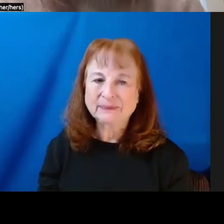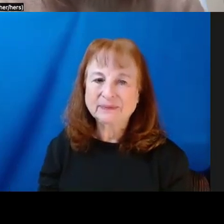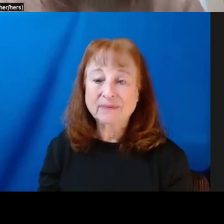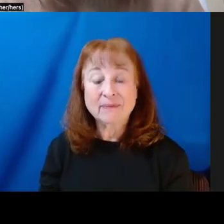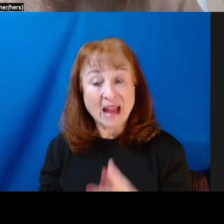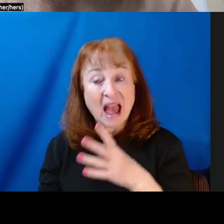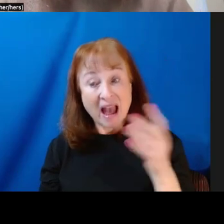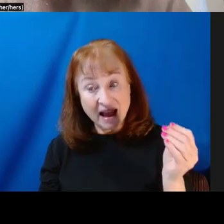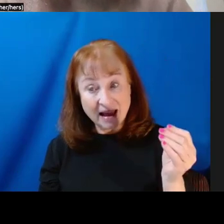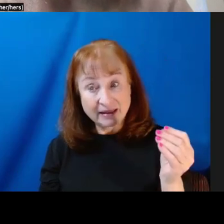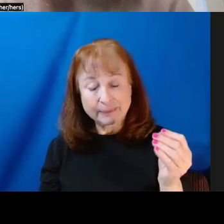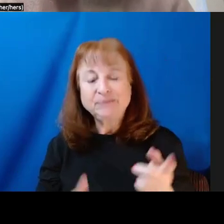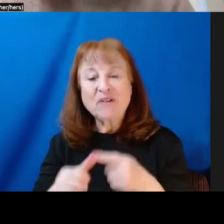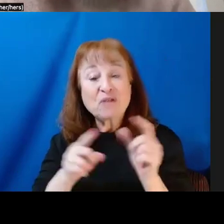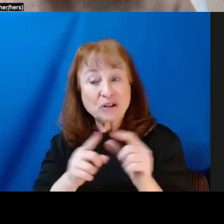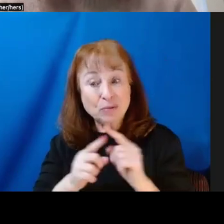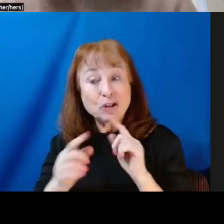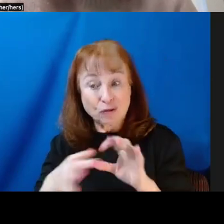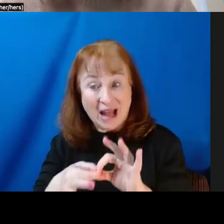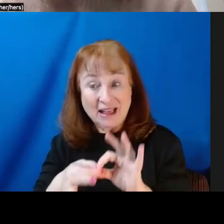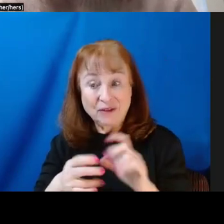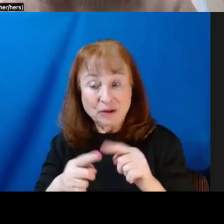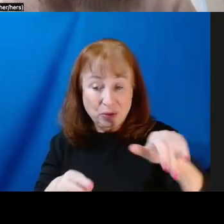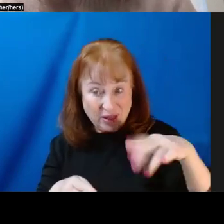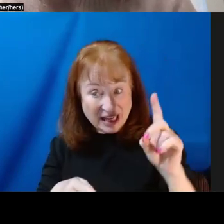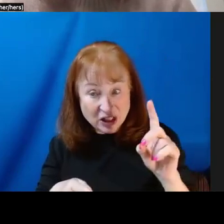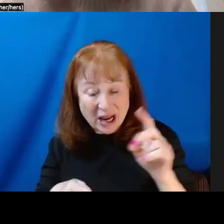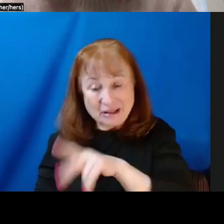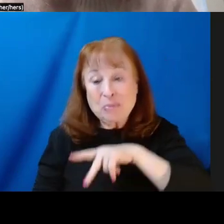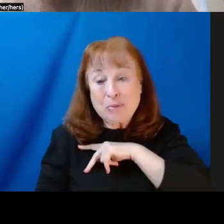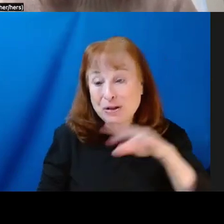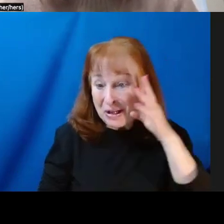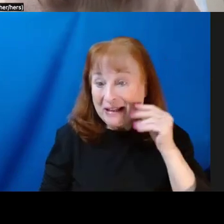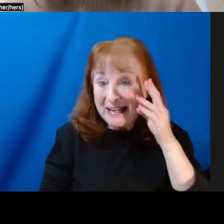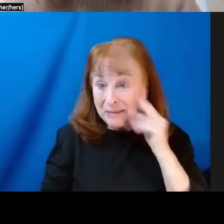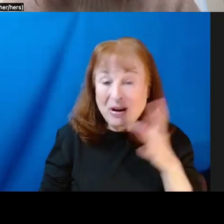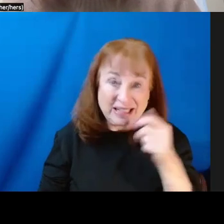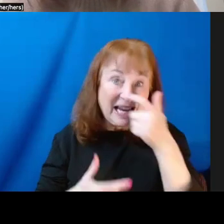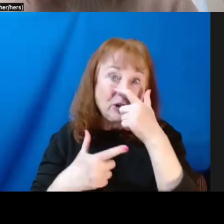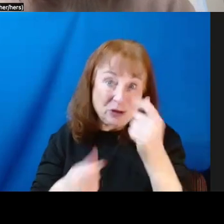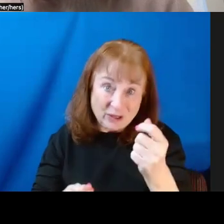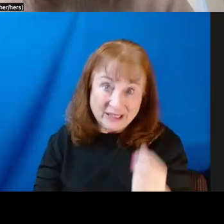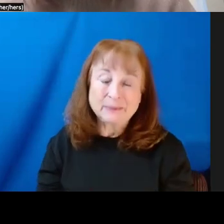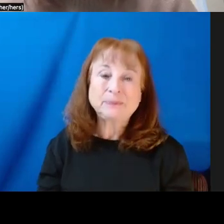And then first words are relevant to the child's personal experiences and interests.